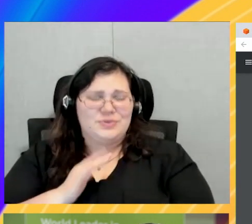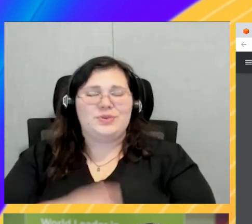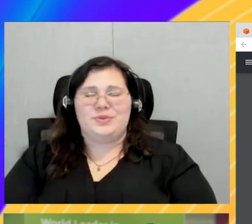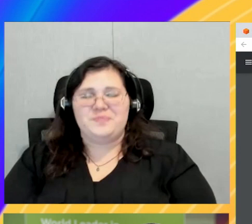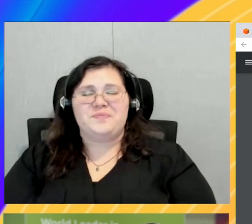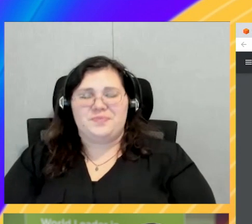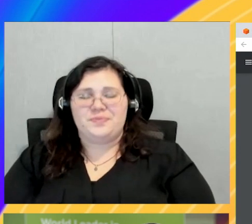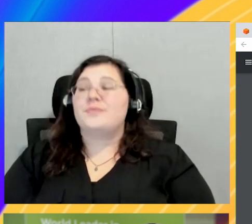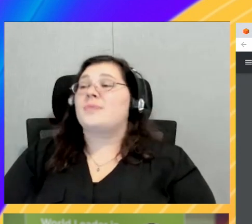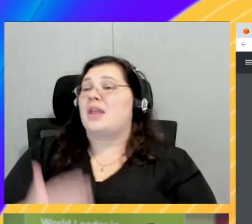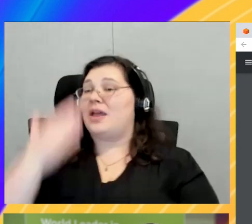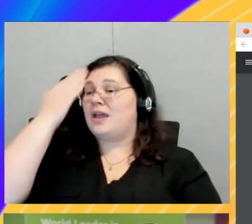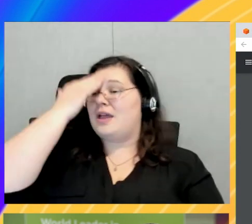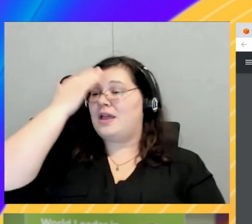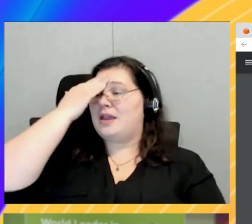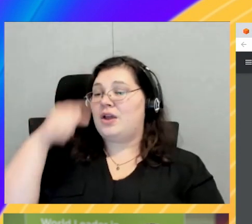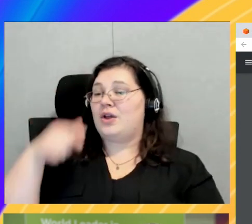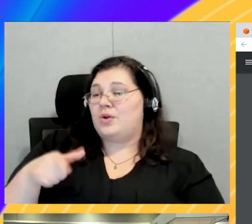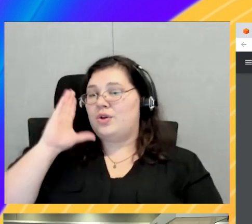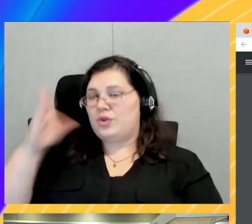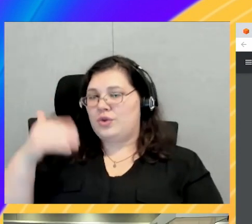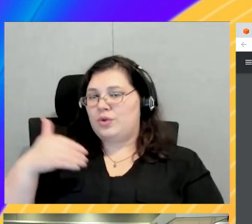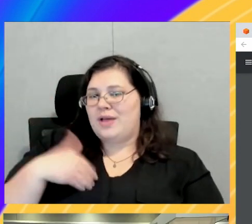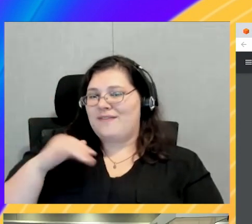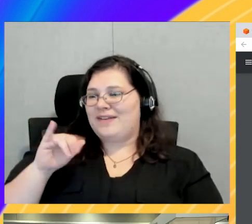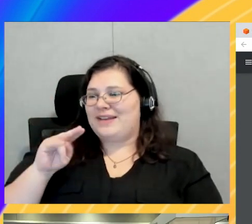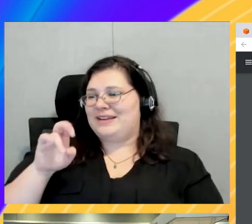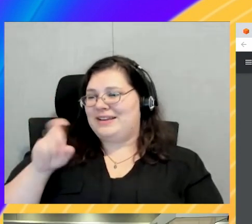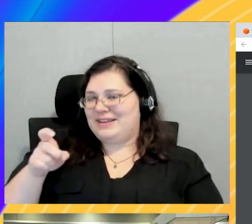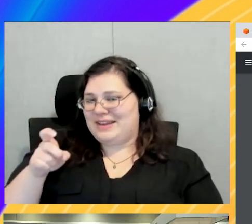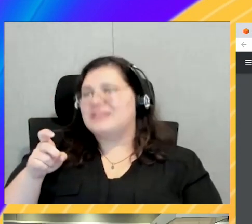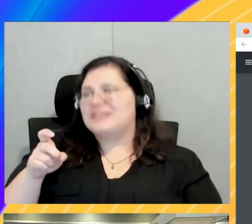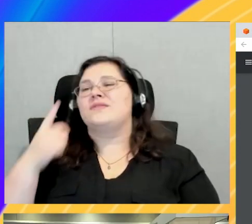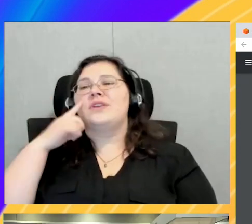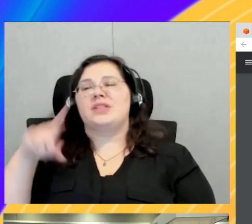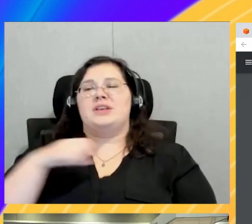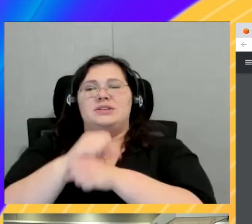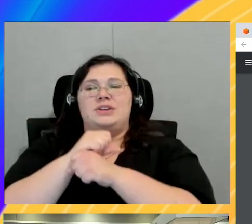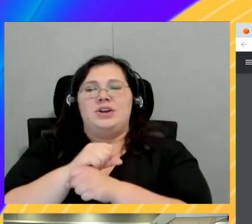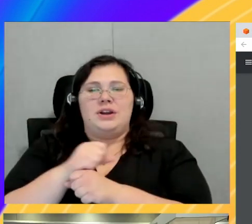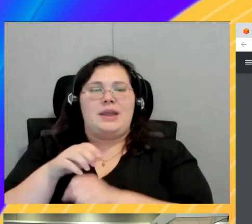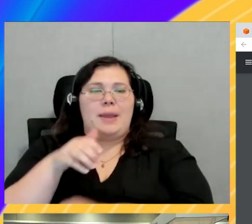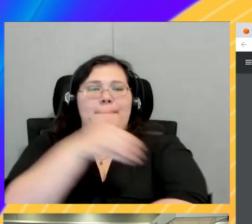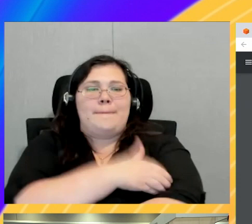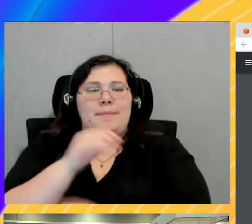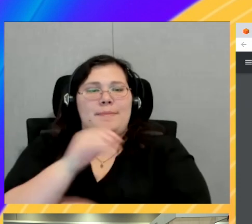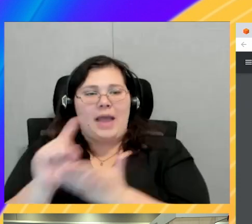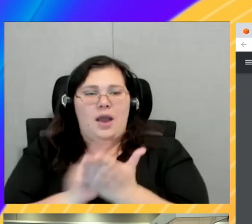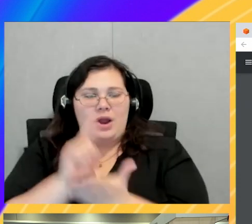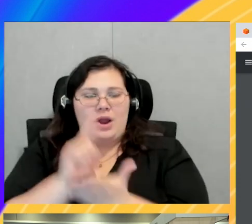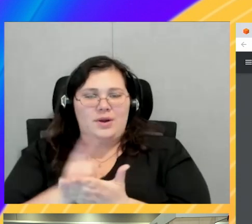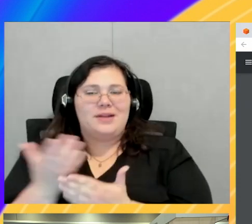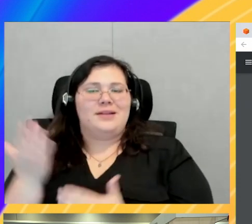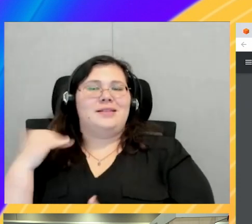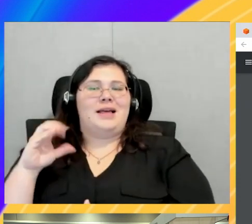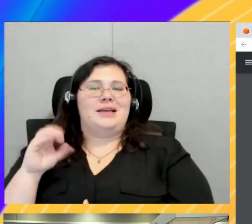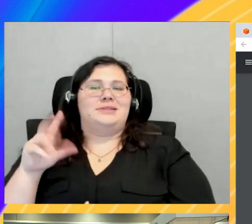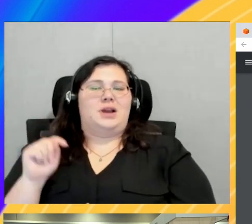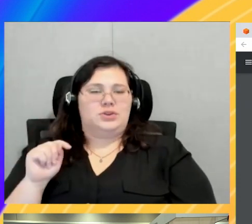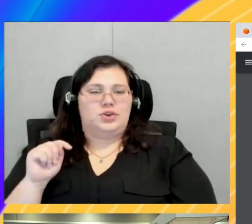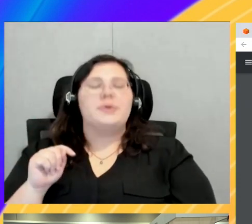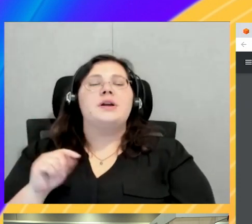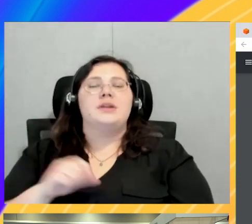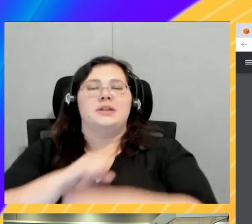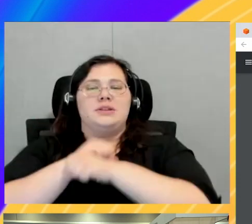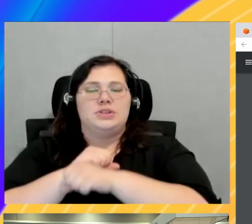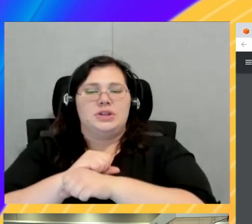have an index of the Security Power Hour we did last October for the Security Specialty Certification too. Yes. And